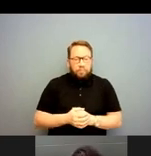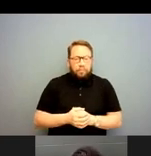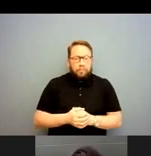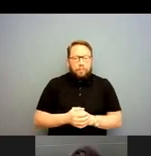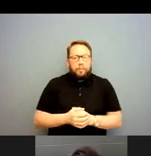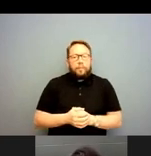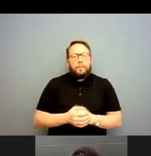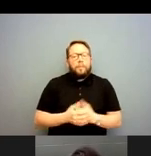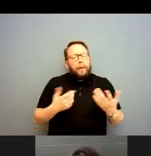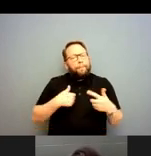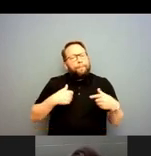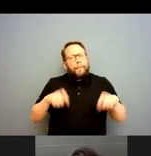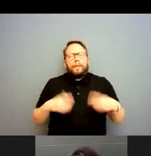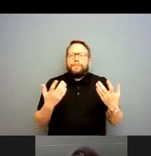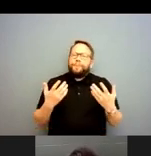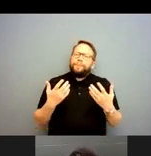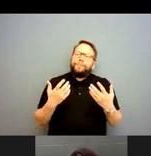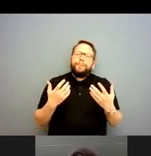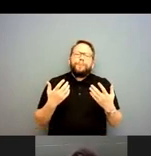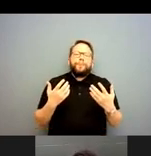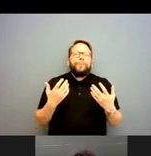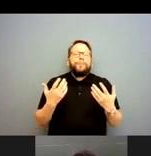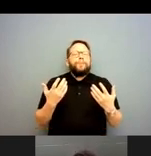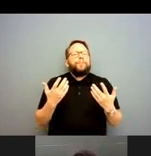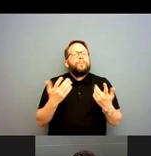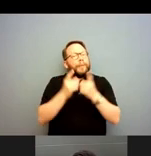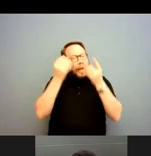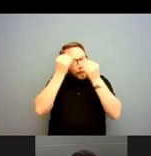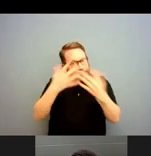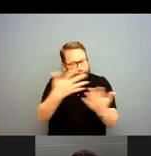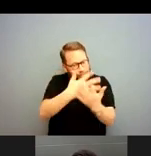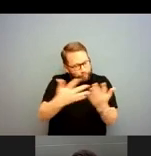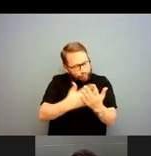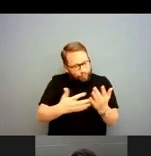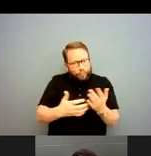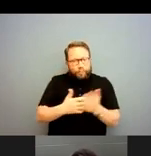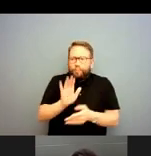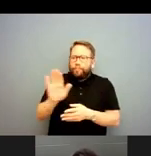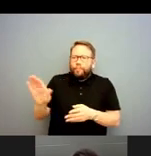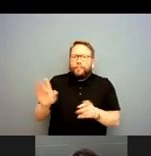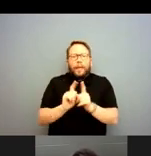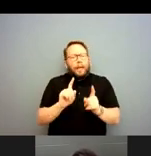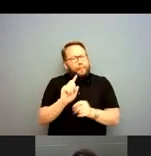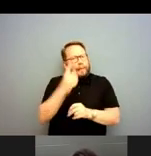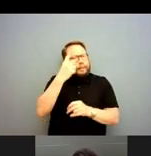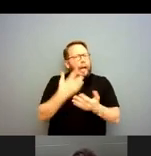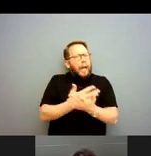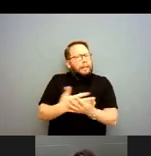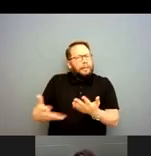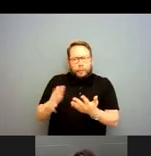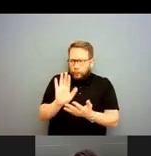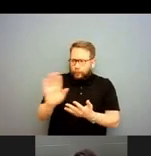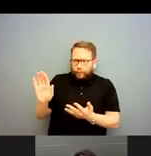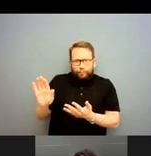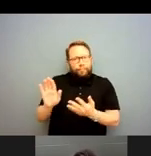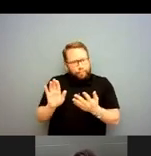in social and healthcare service. And we need more data on discrimination that Sami persons with disabilities are